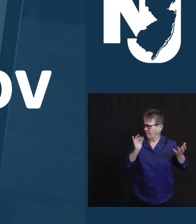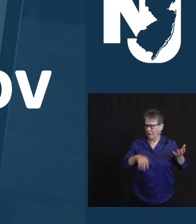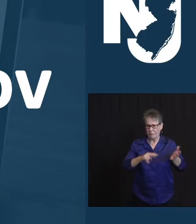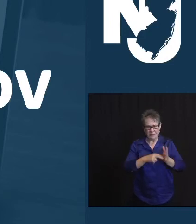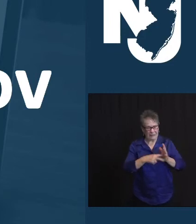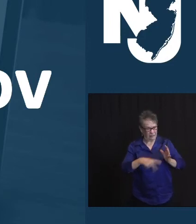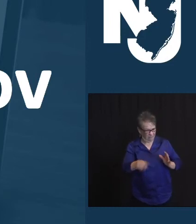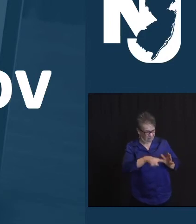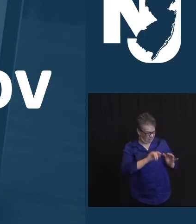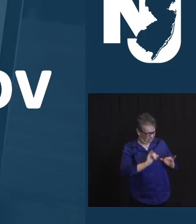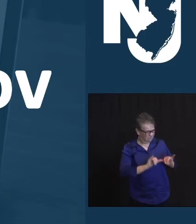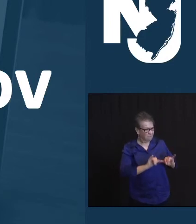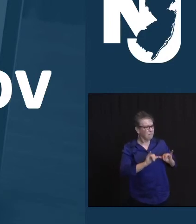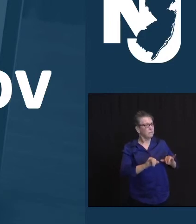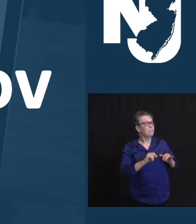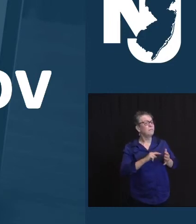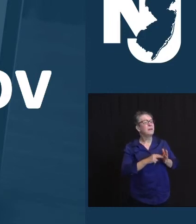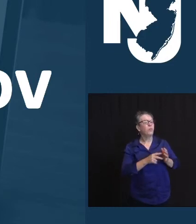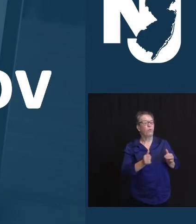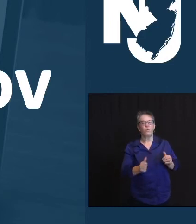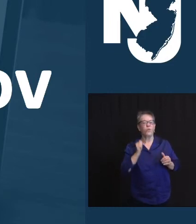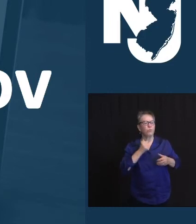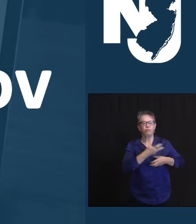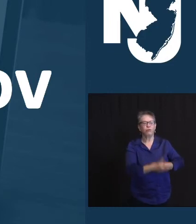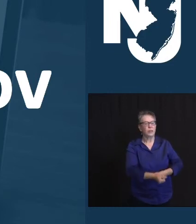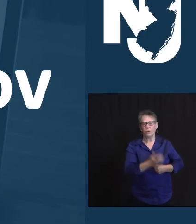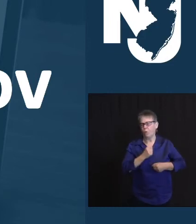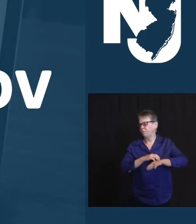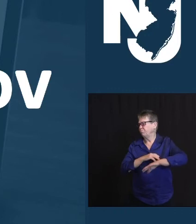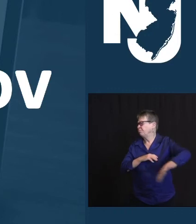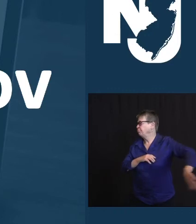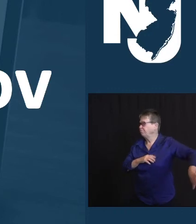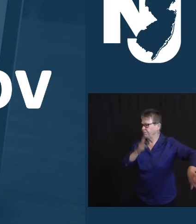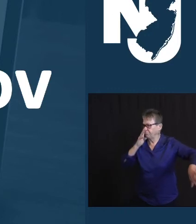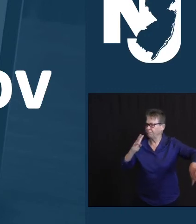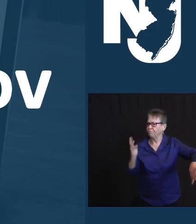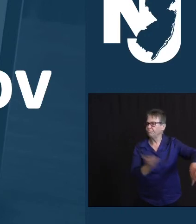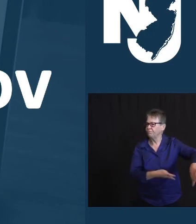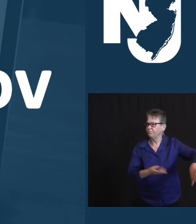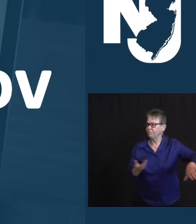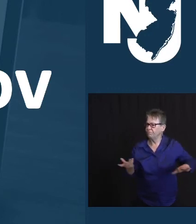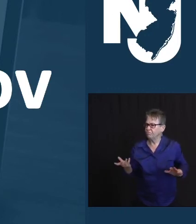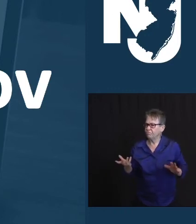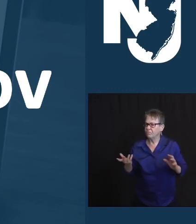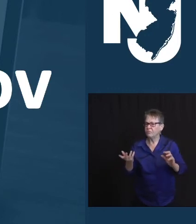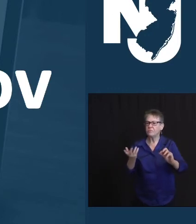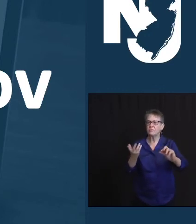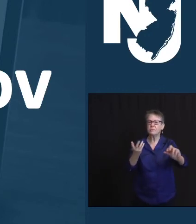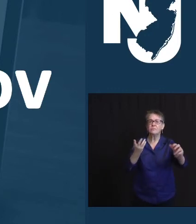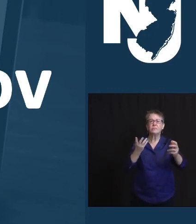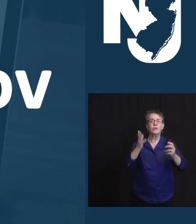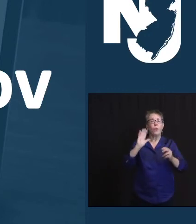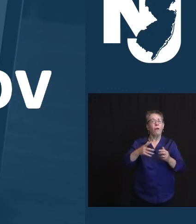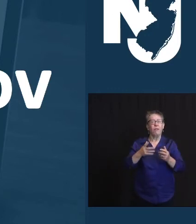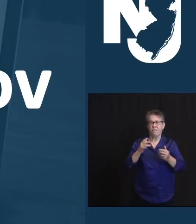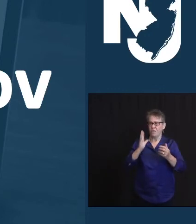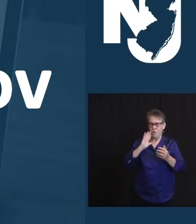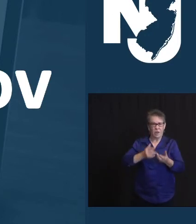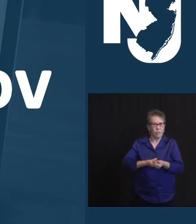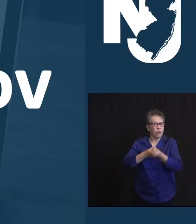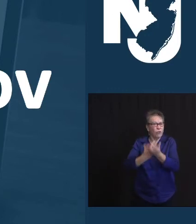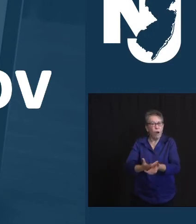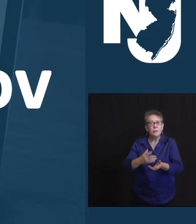our republic here at home and undermines America's efforts to promote democracy around the world. With that